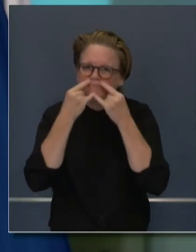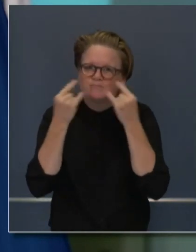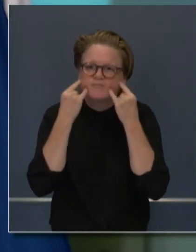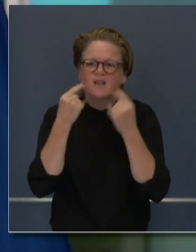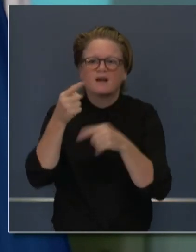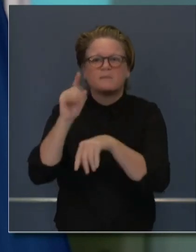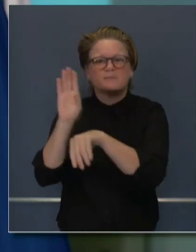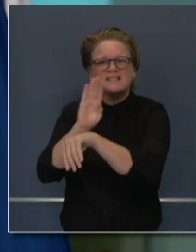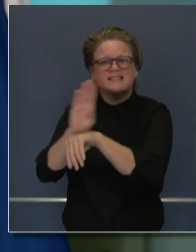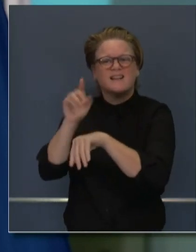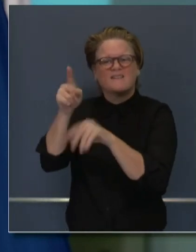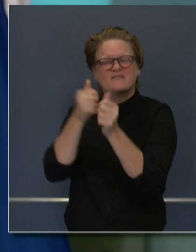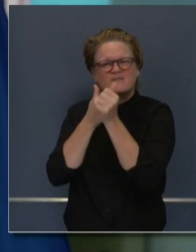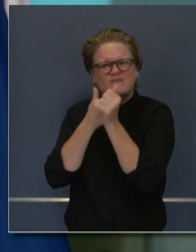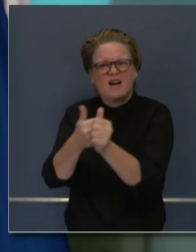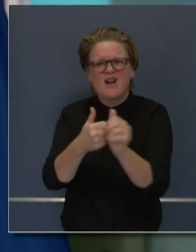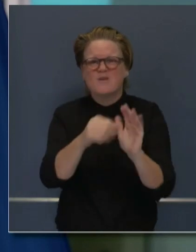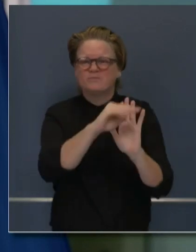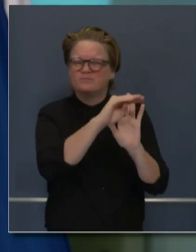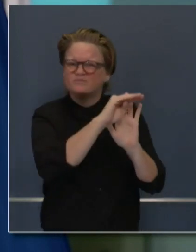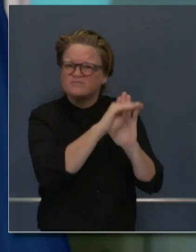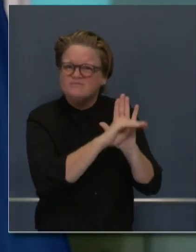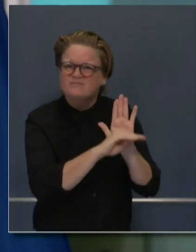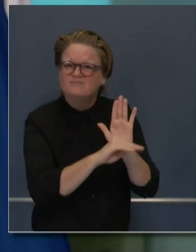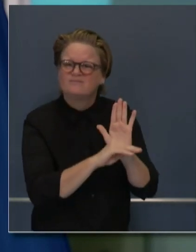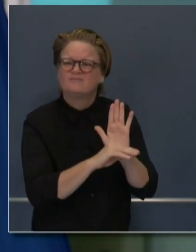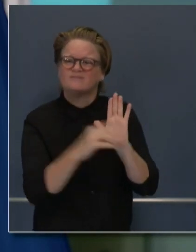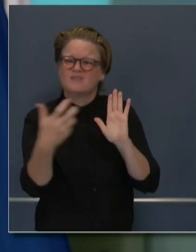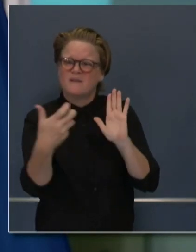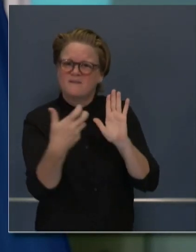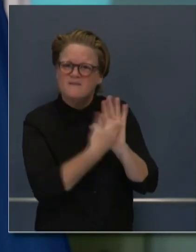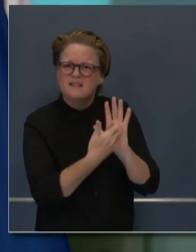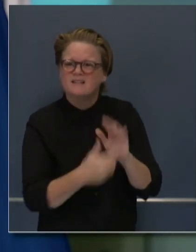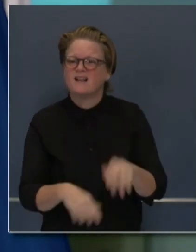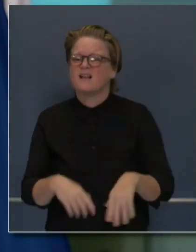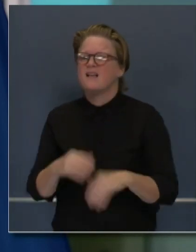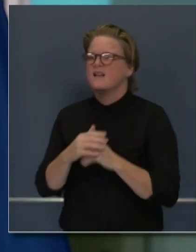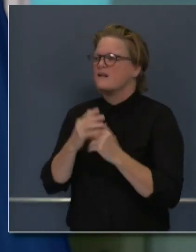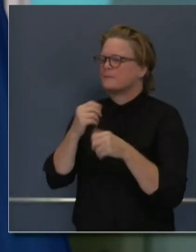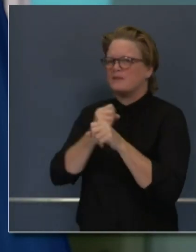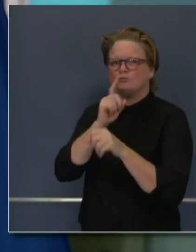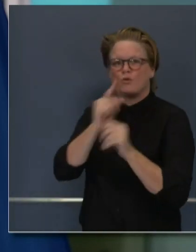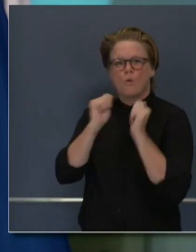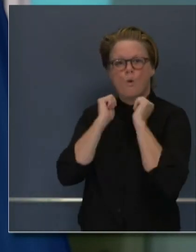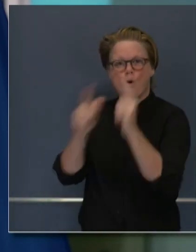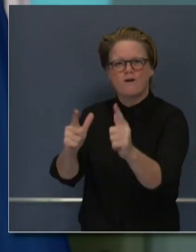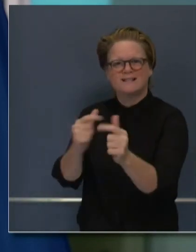their modifications are best in class. Katie Orr, KQED.